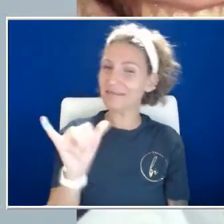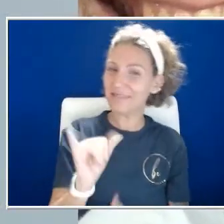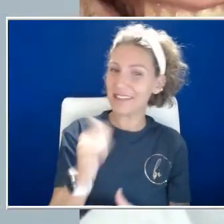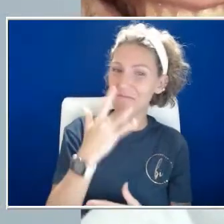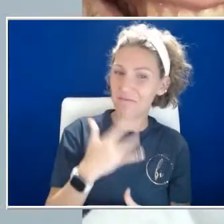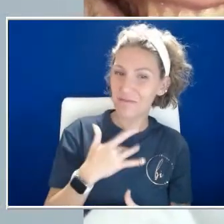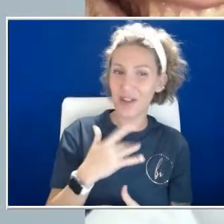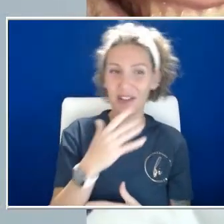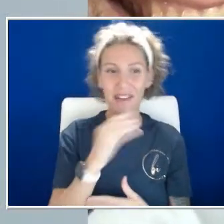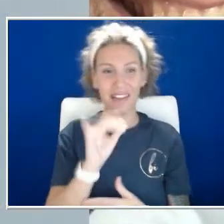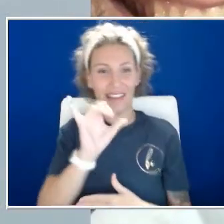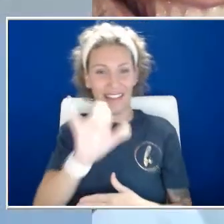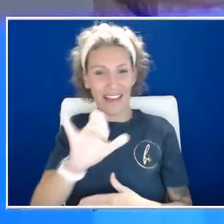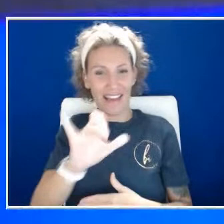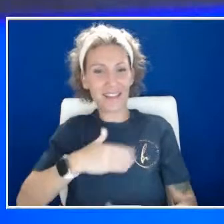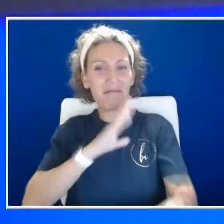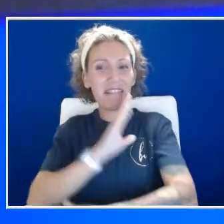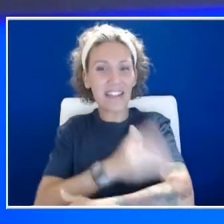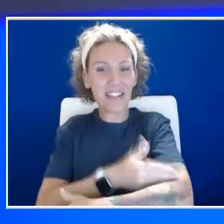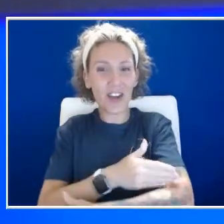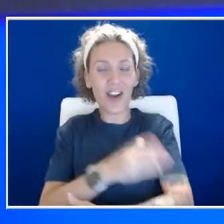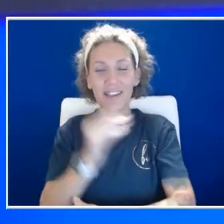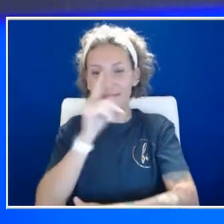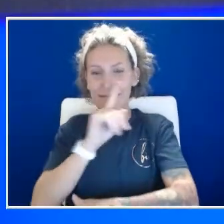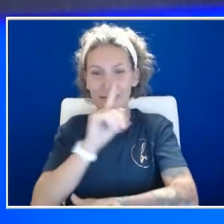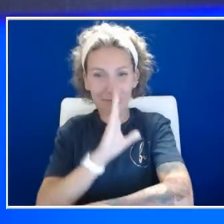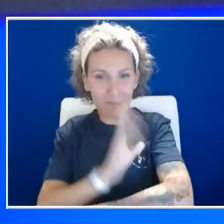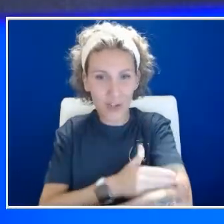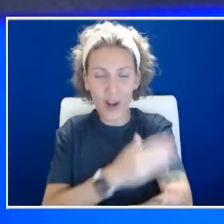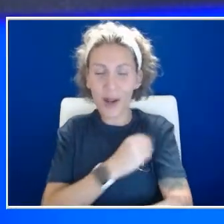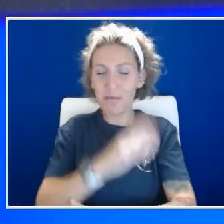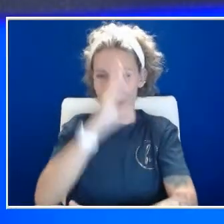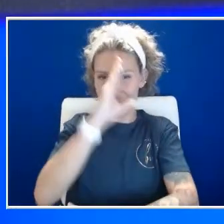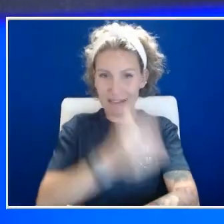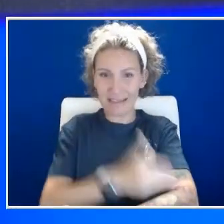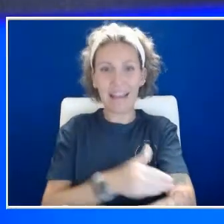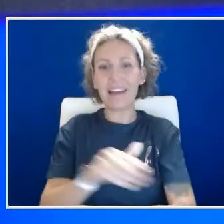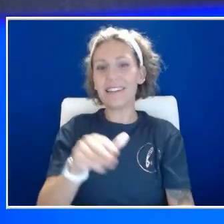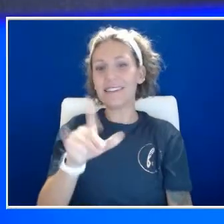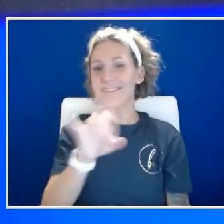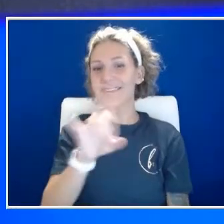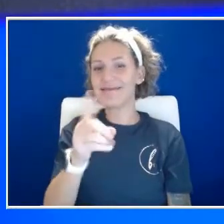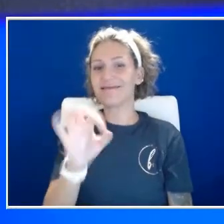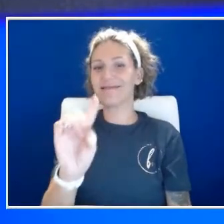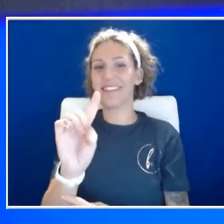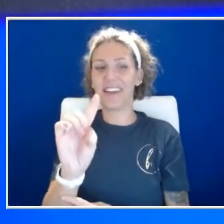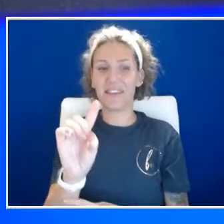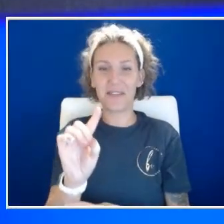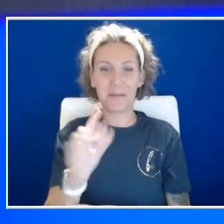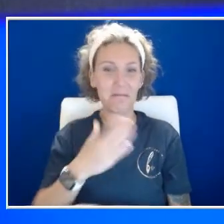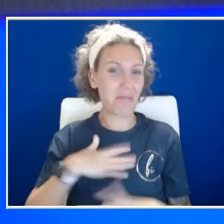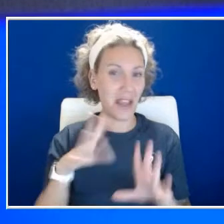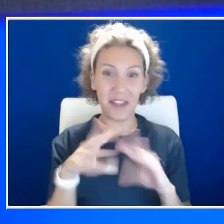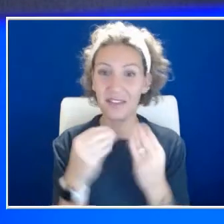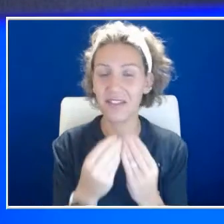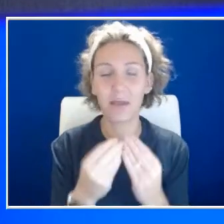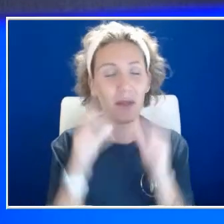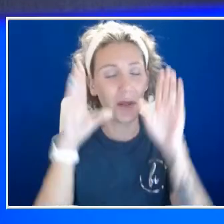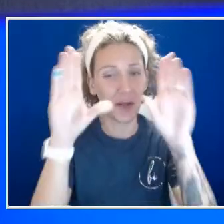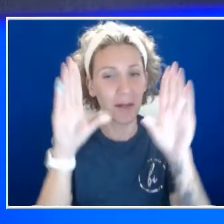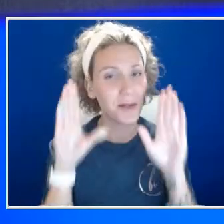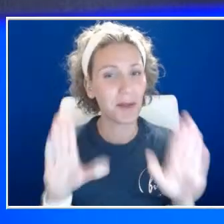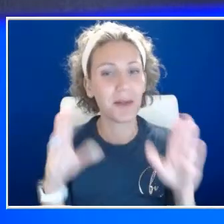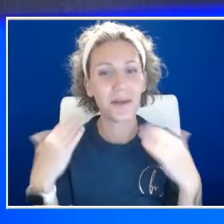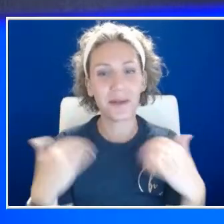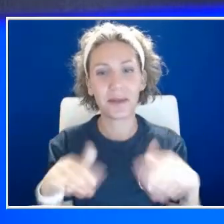my daughter or stepdaughter Lauren and my son David. And my family is fantastic. And